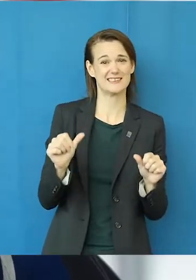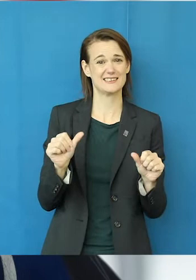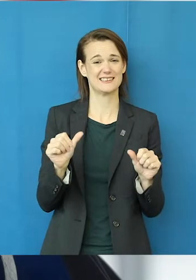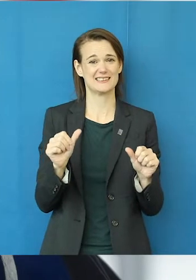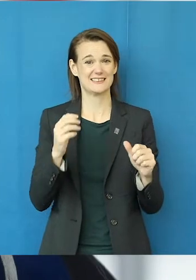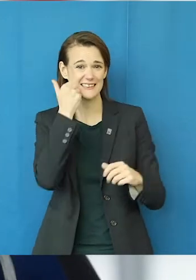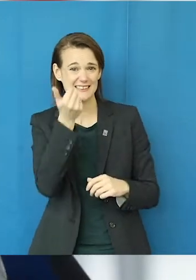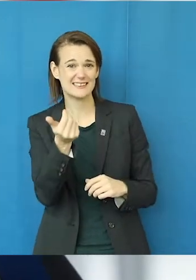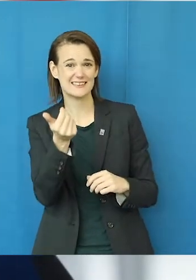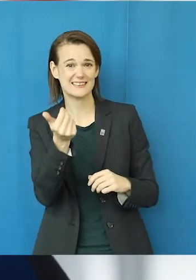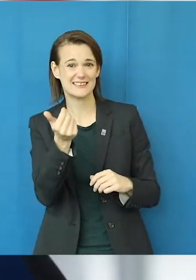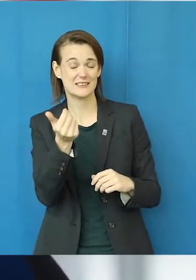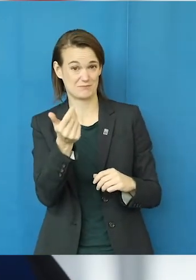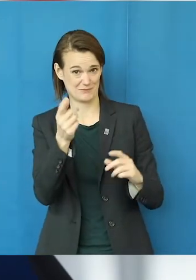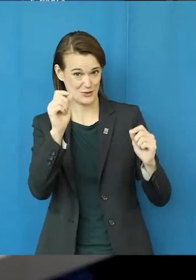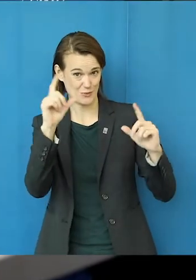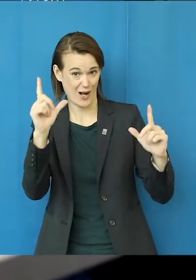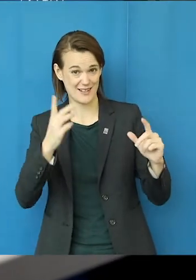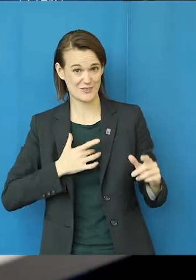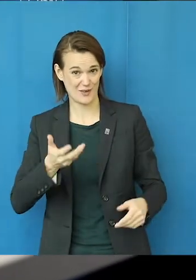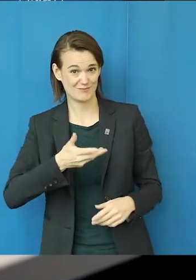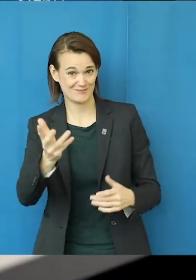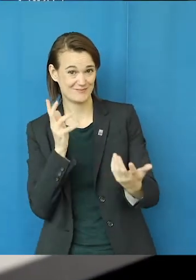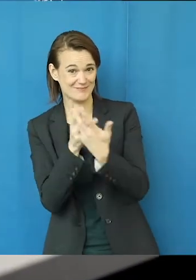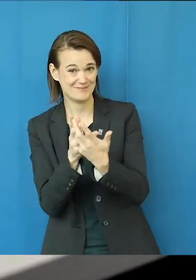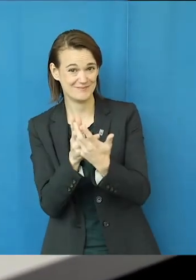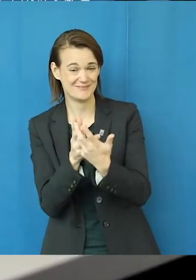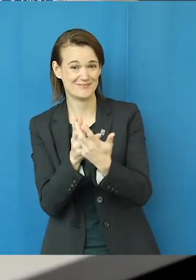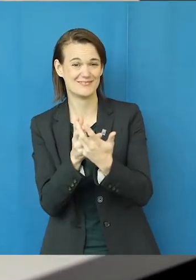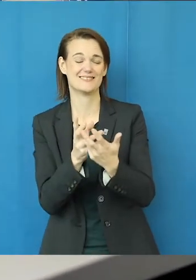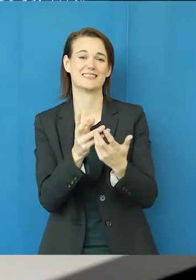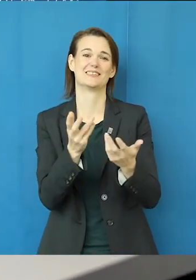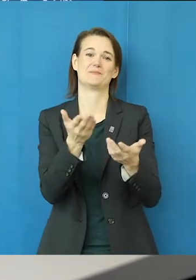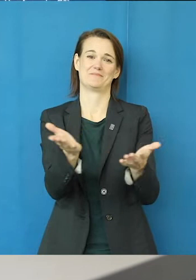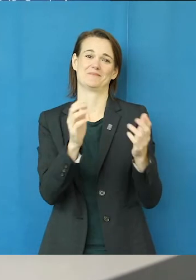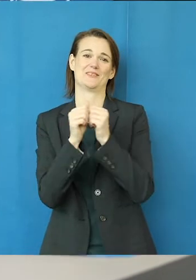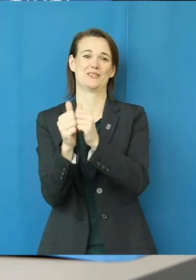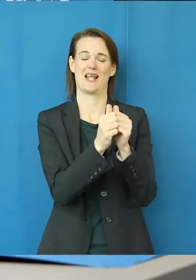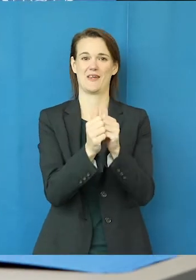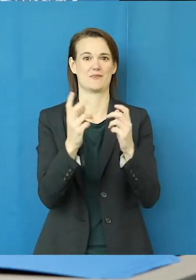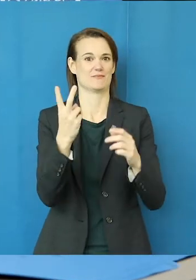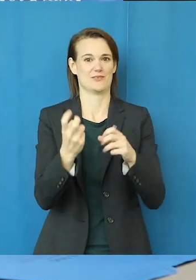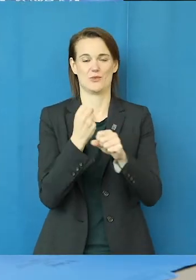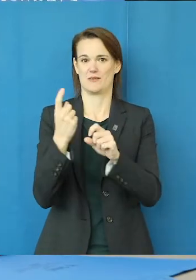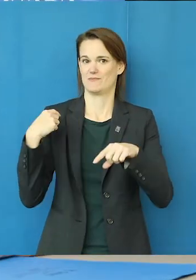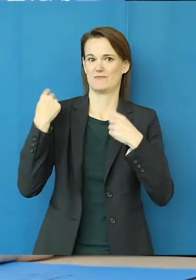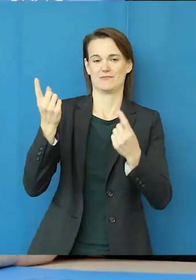me? Were you surprised too? Together, we have been through many ups and downs over the past